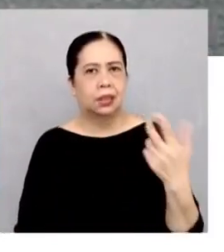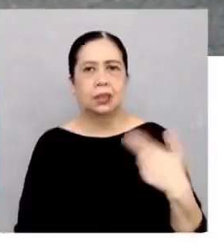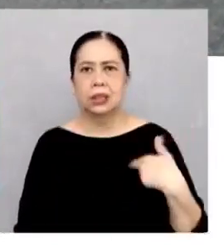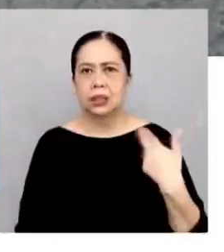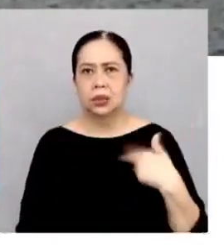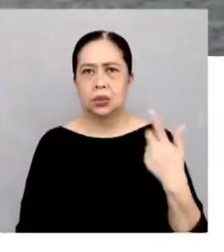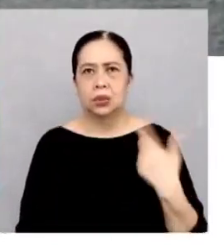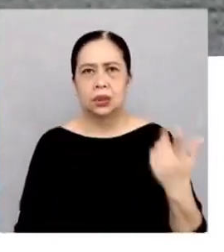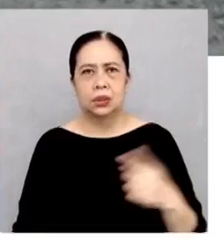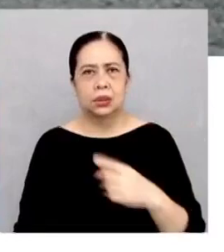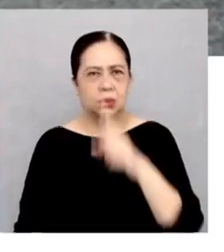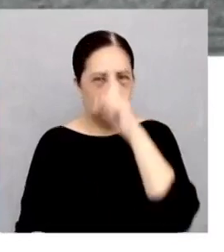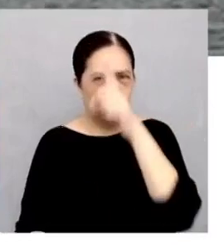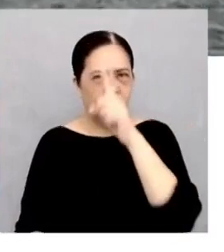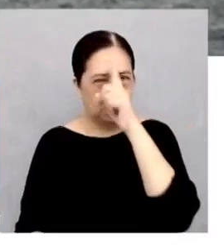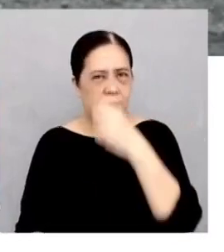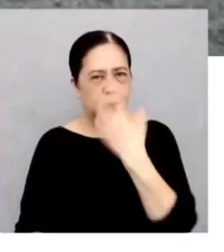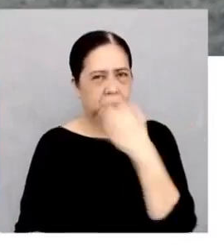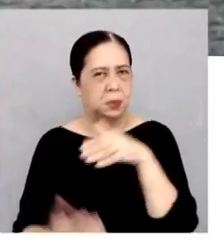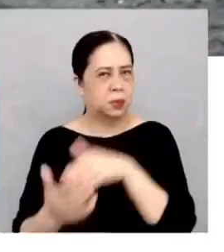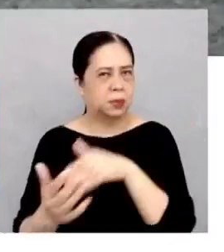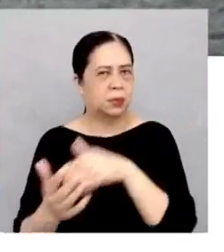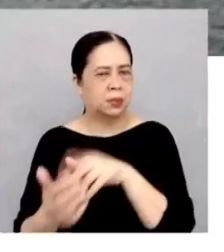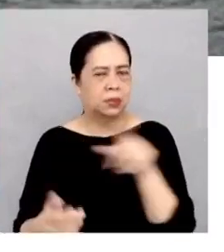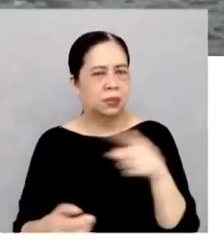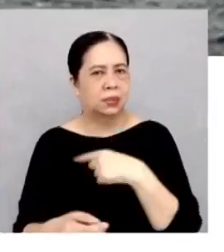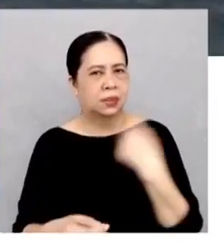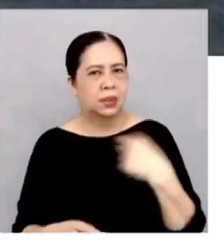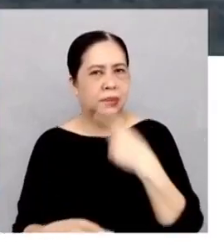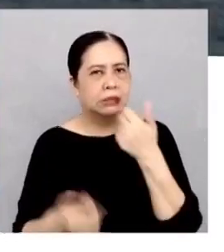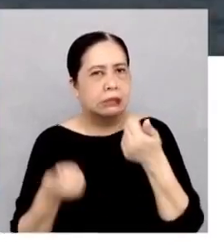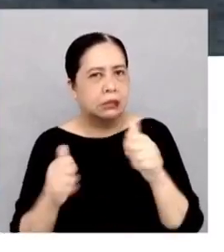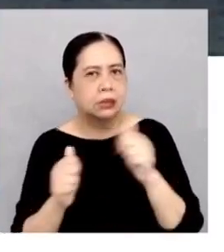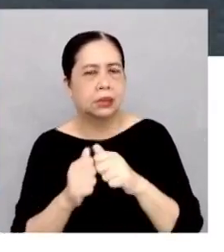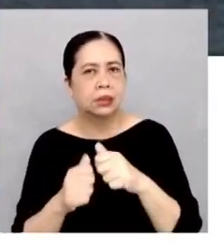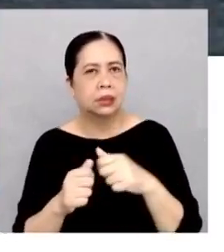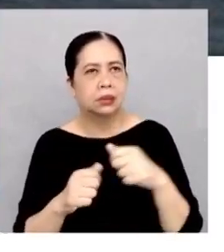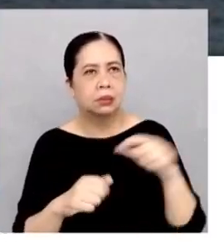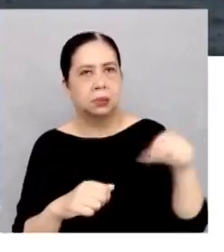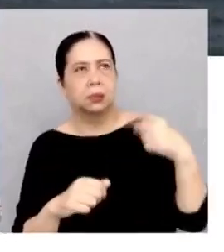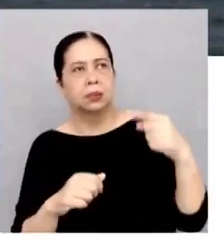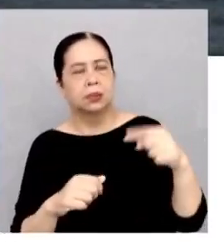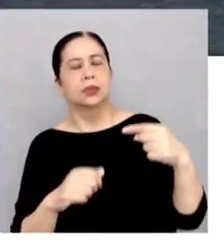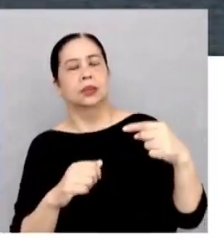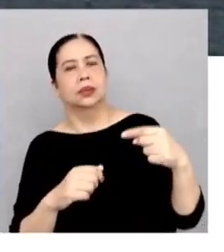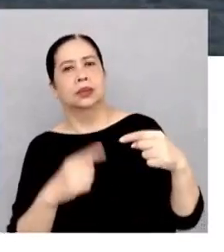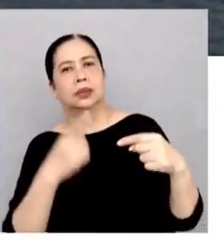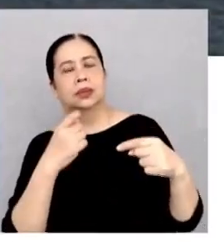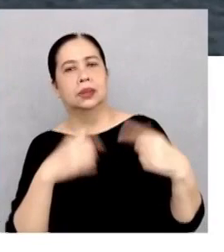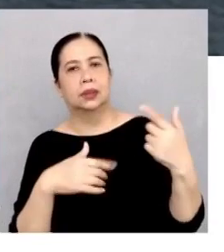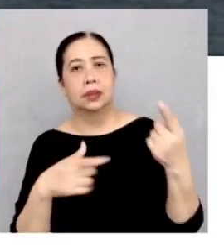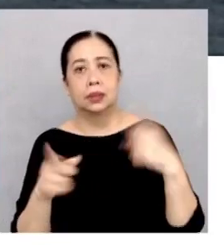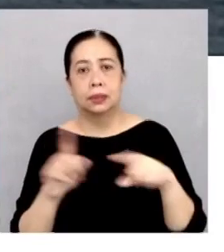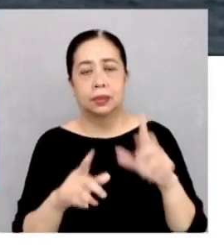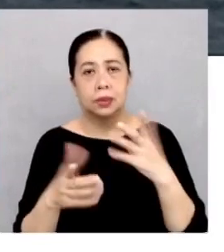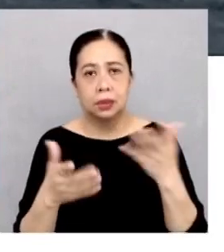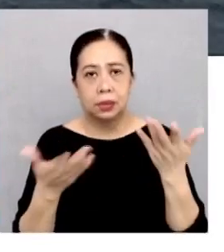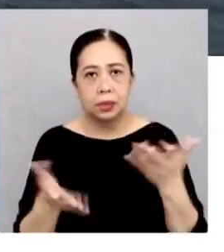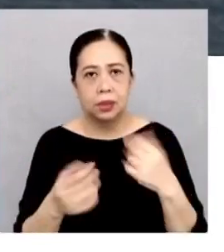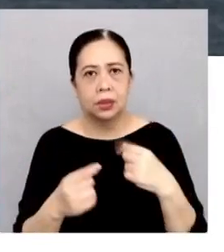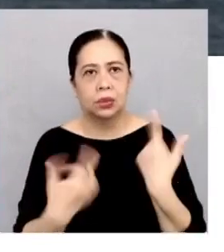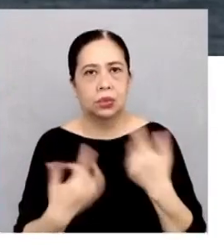Mang-aasat at mang-aasat talaga yung China. Mm-mm. Because they're trying to provoke us kasi ang labanan dito yung